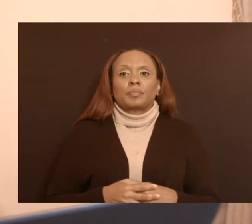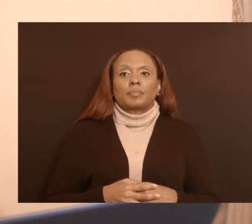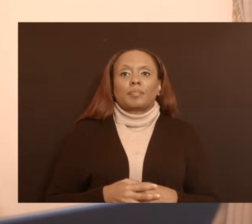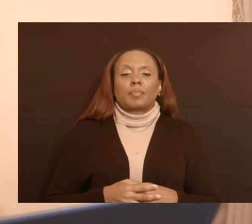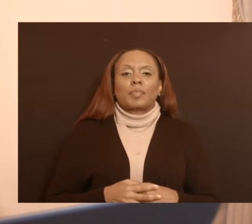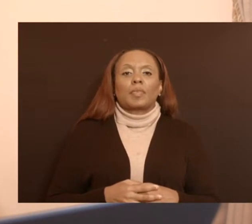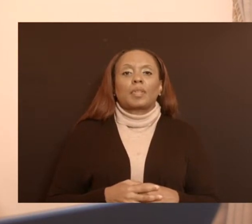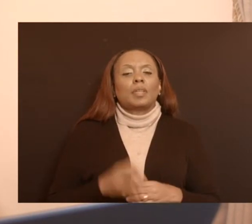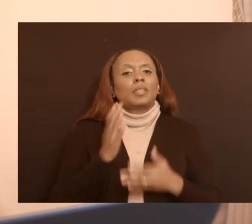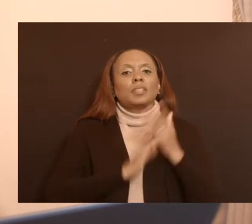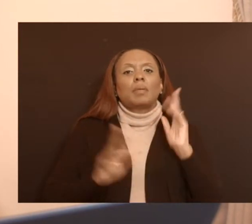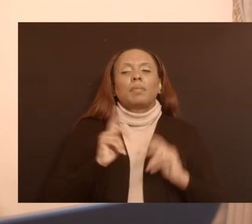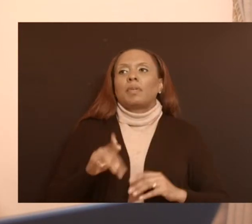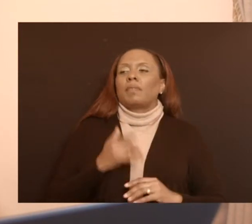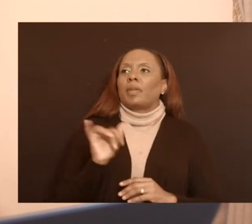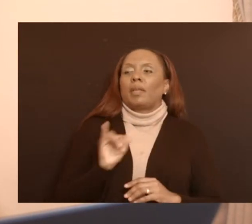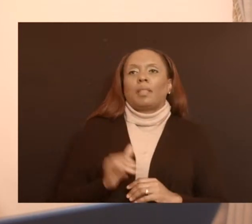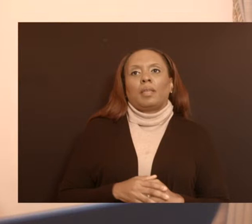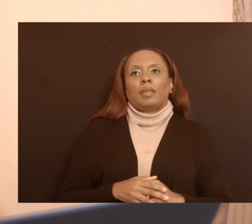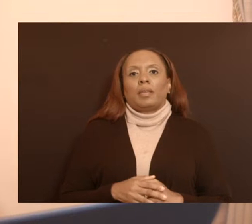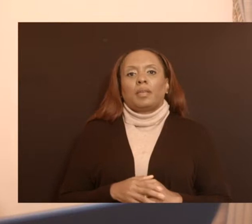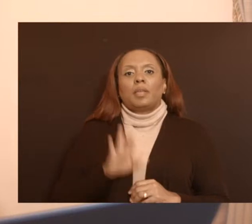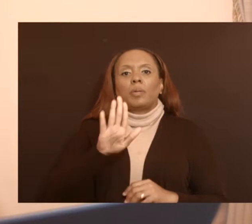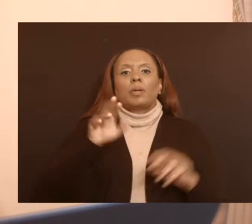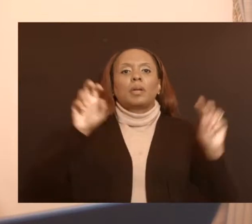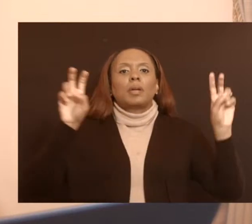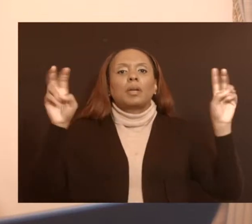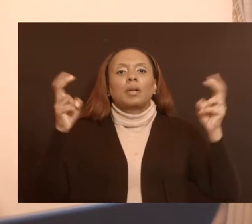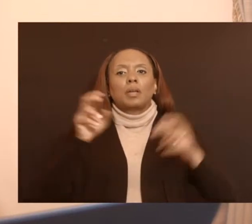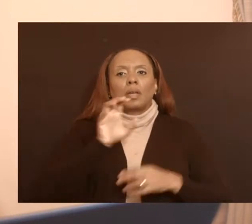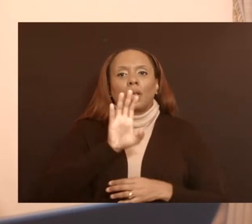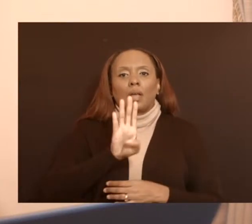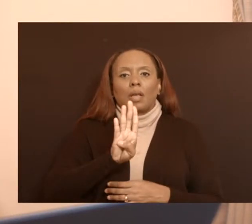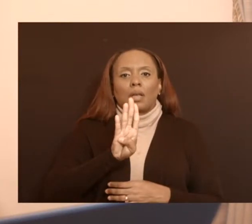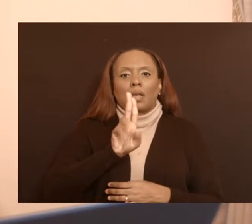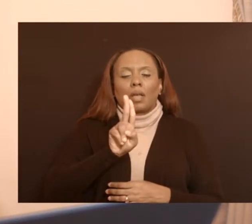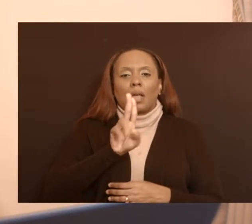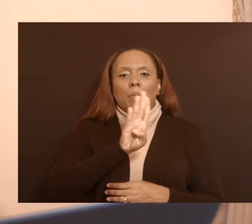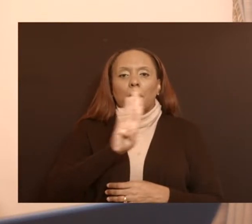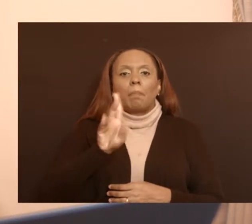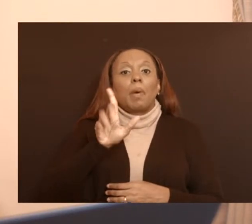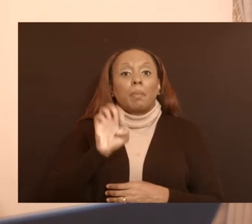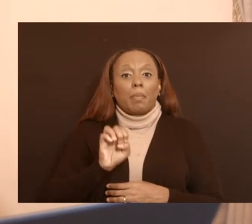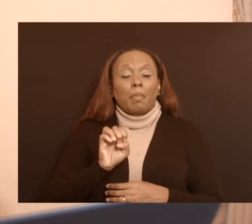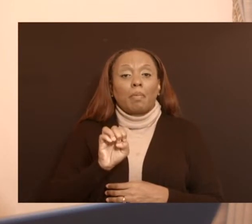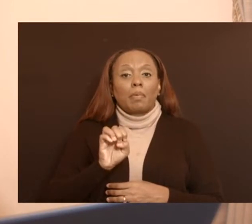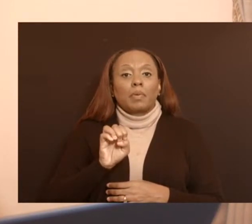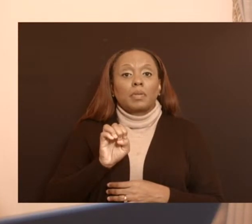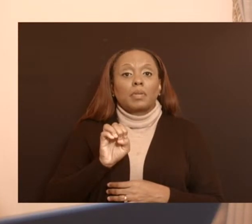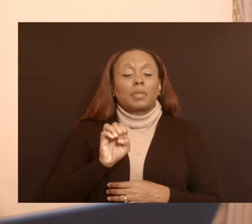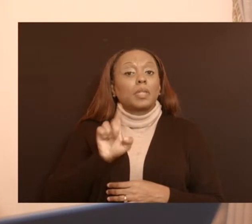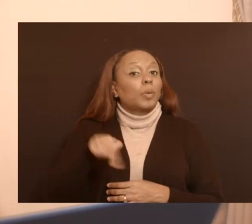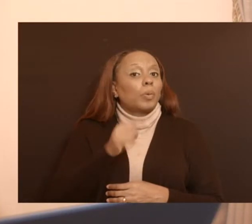home or your car with your family, but not your workplace. In the workplace, all